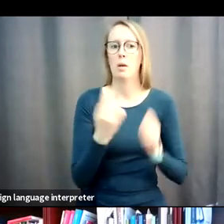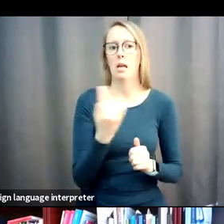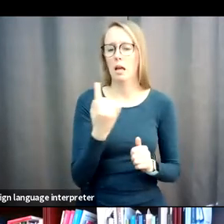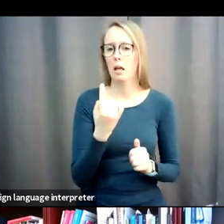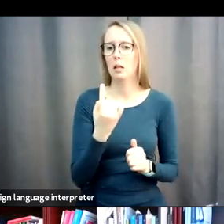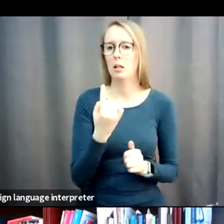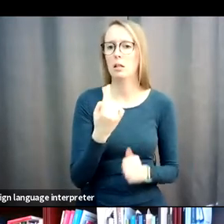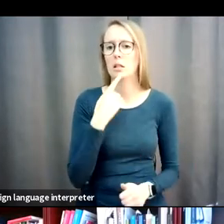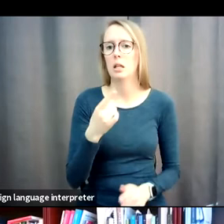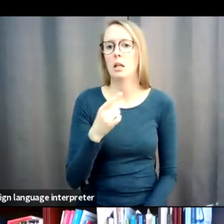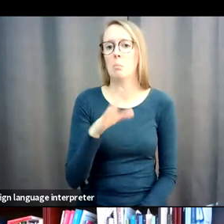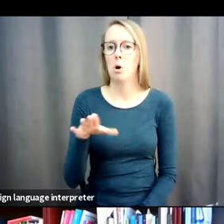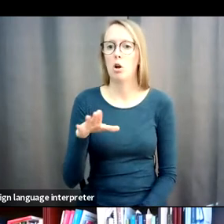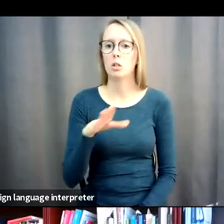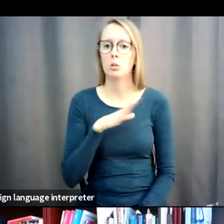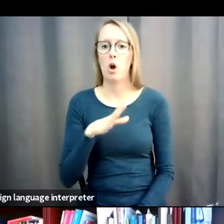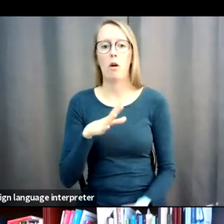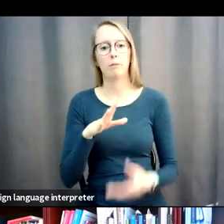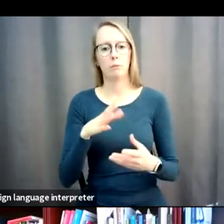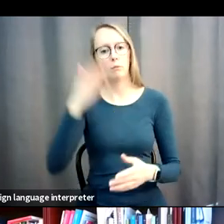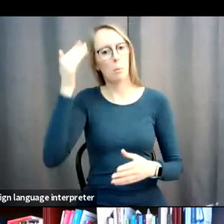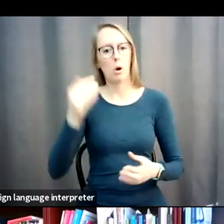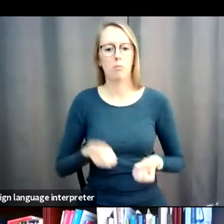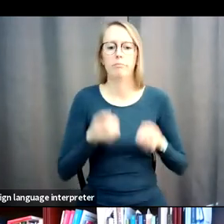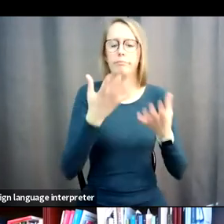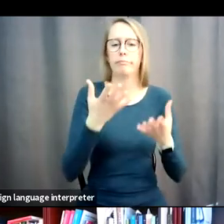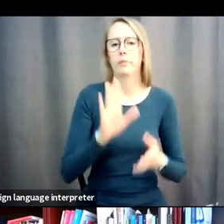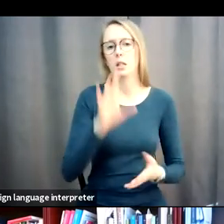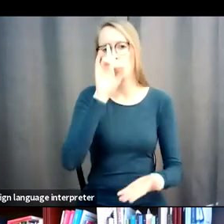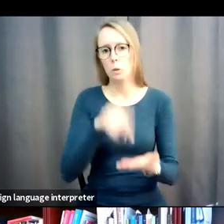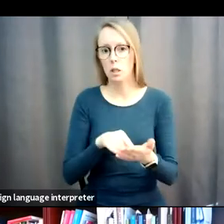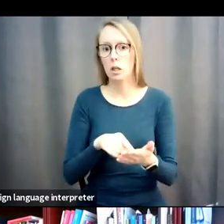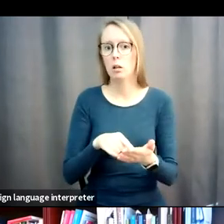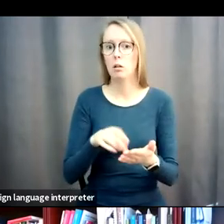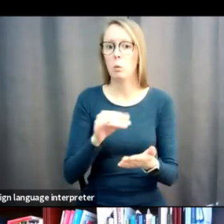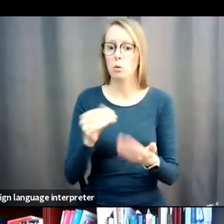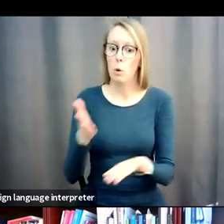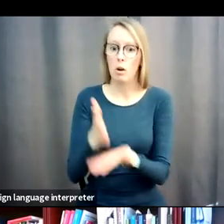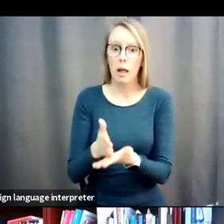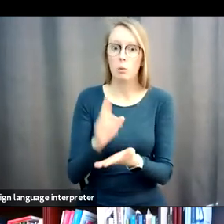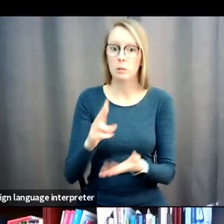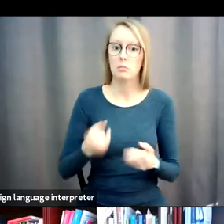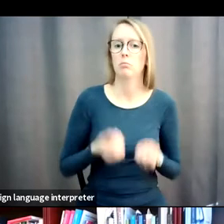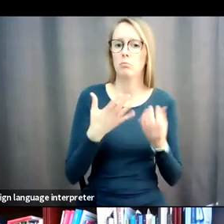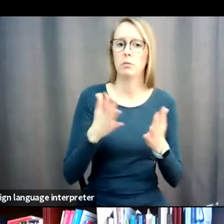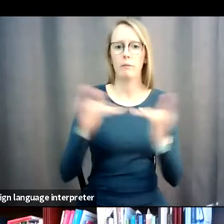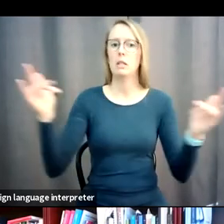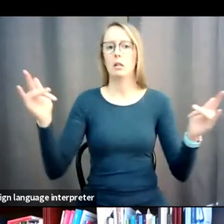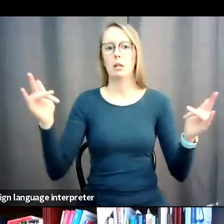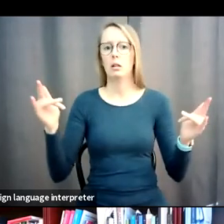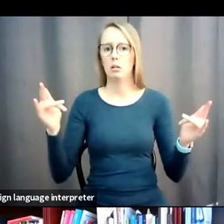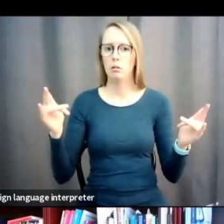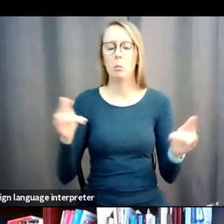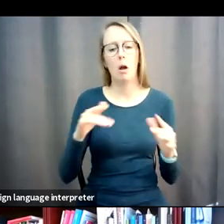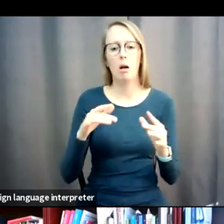assure to the child who is capable of forming his or her own views the right to express those views freely in all matters affecting